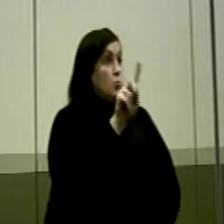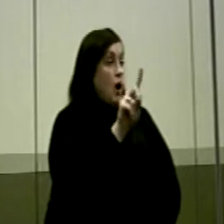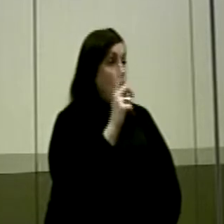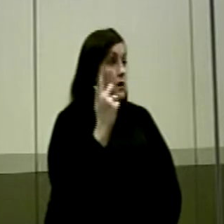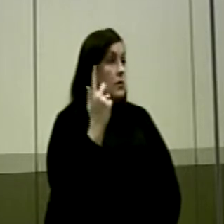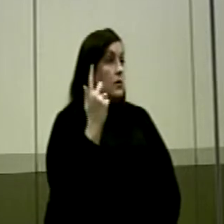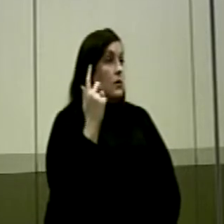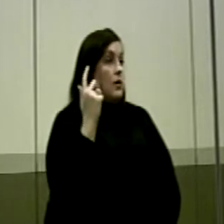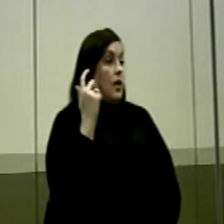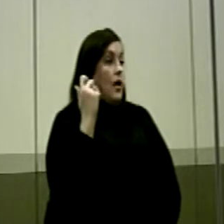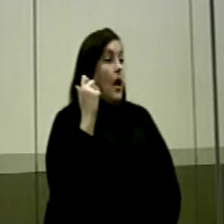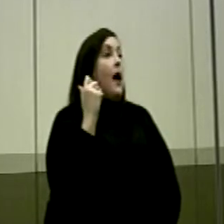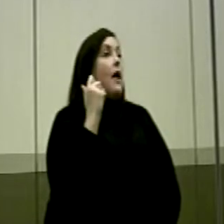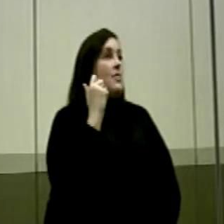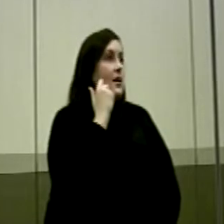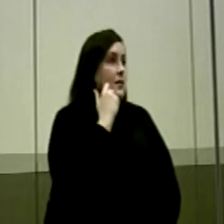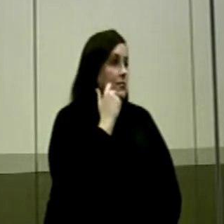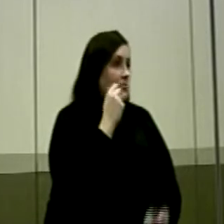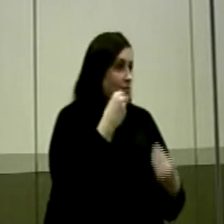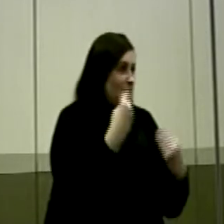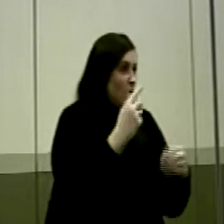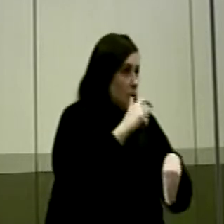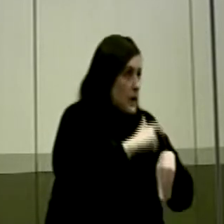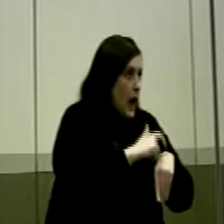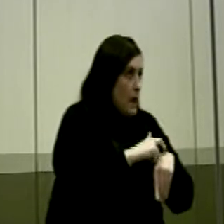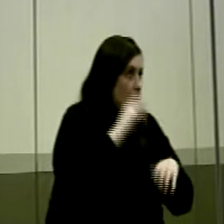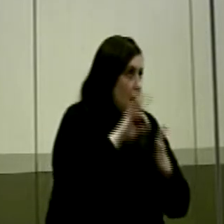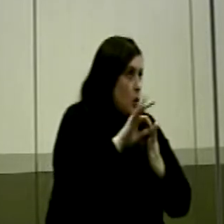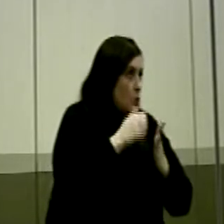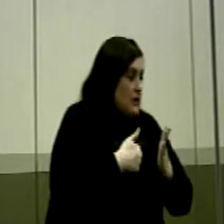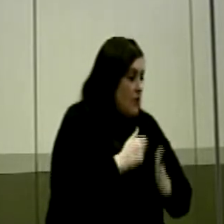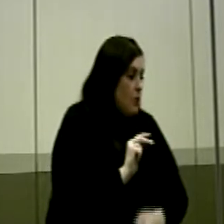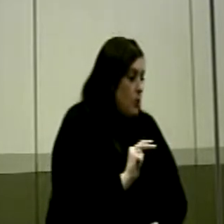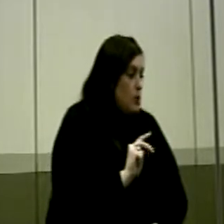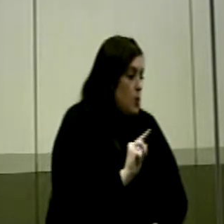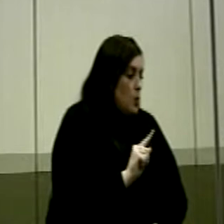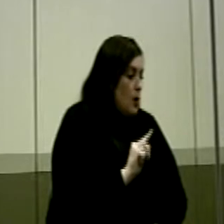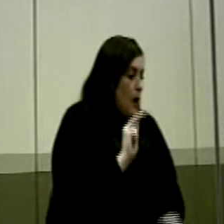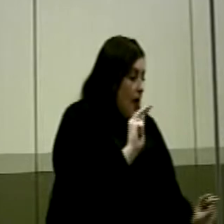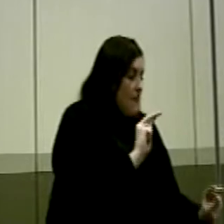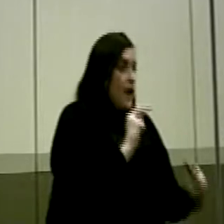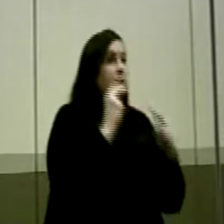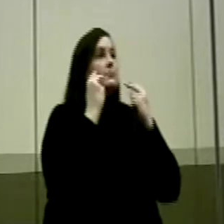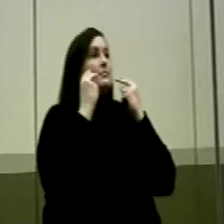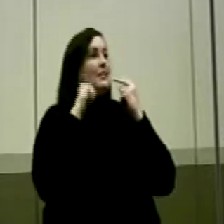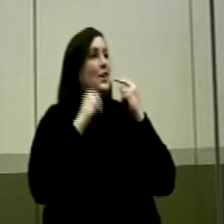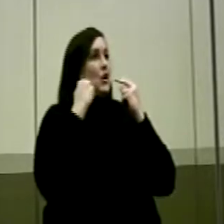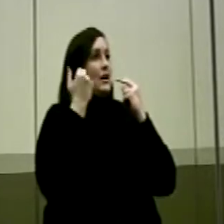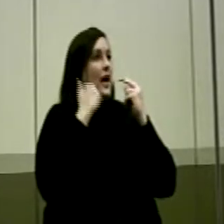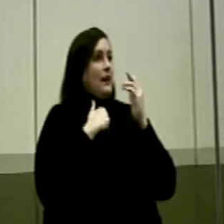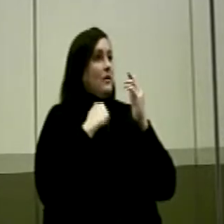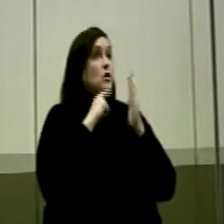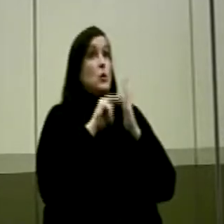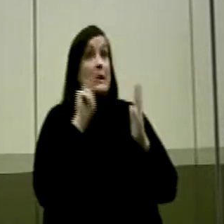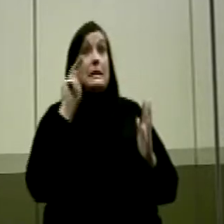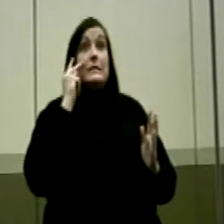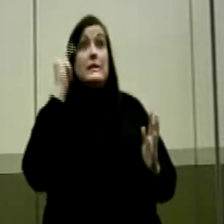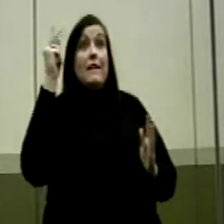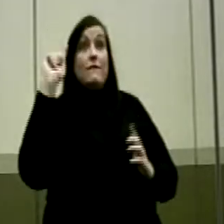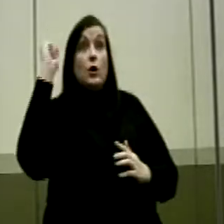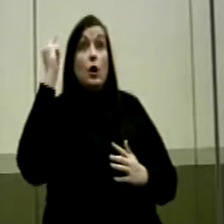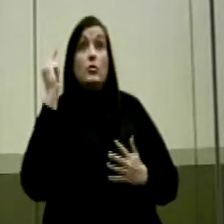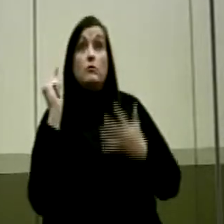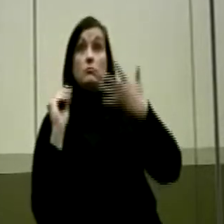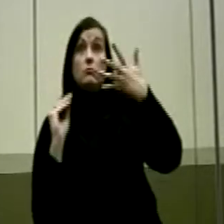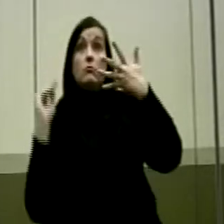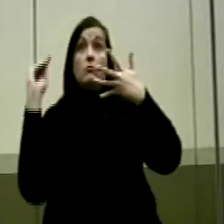to eyes back on teacher. Okay, yeah. So that we're not drawn to the fact that who's moved and I have yellow and you have green. And right. So in the